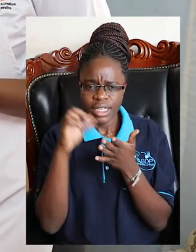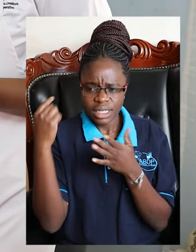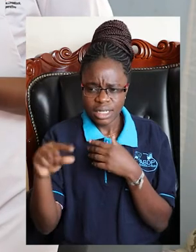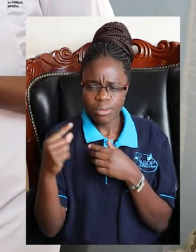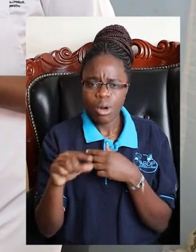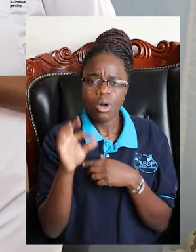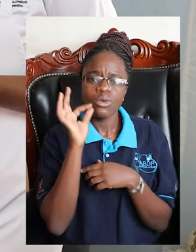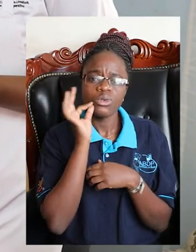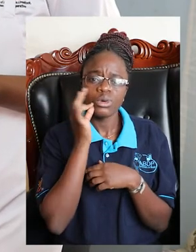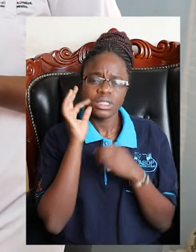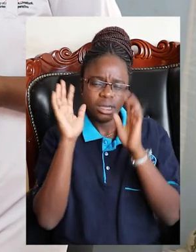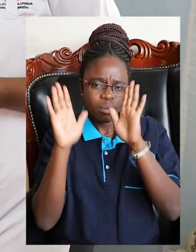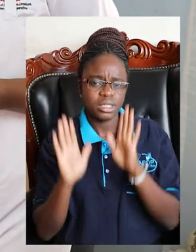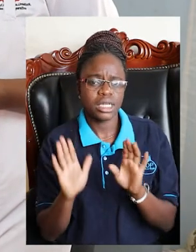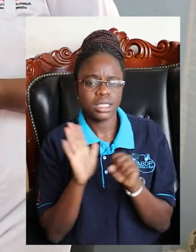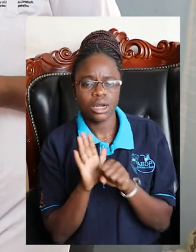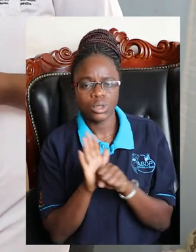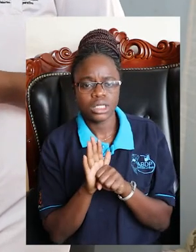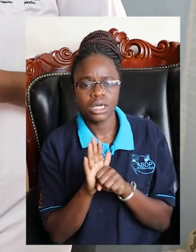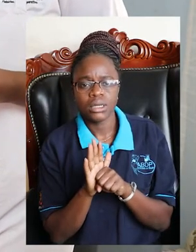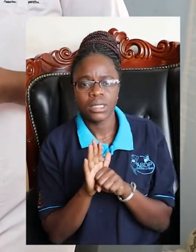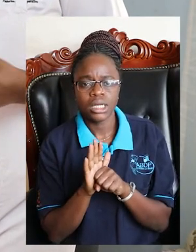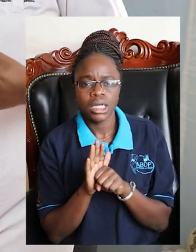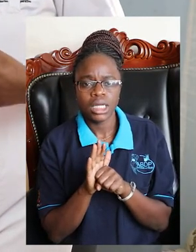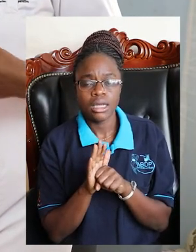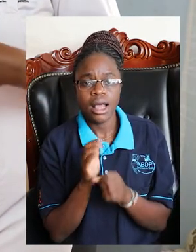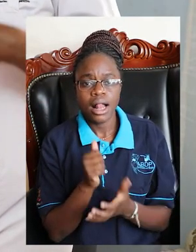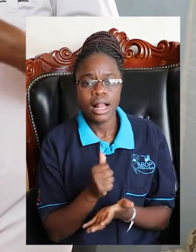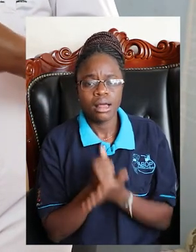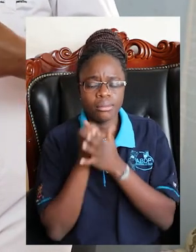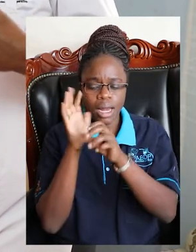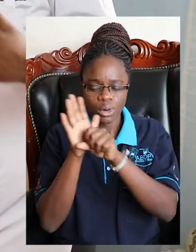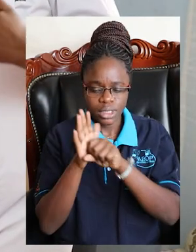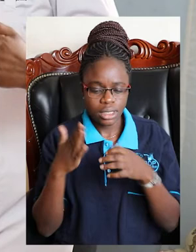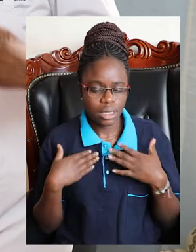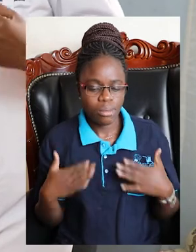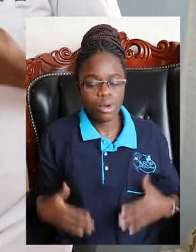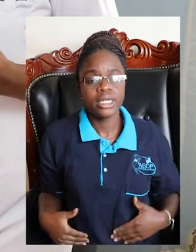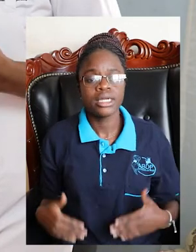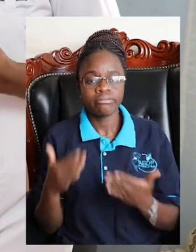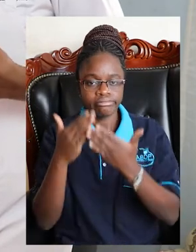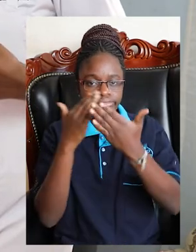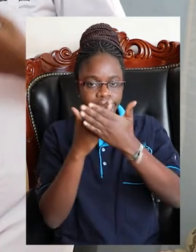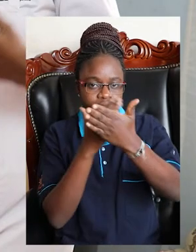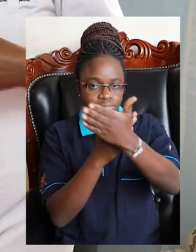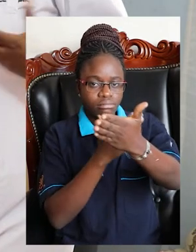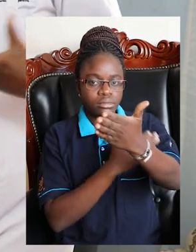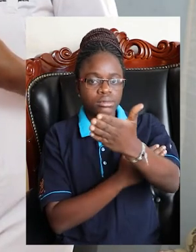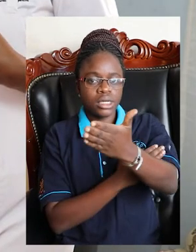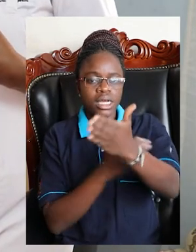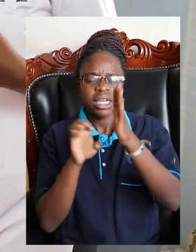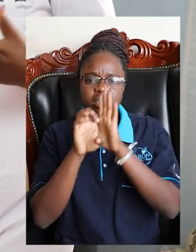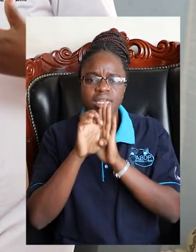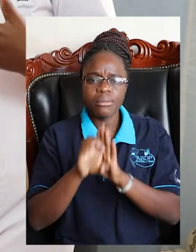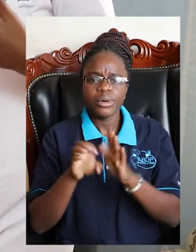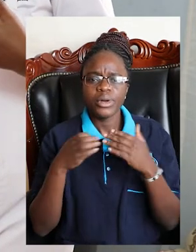fruits that are very important for us for the micronutrients, which help in everything in our bodies. It requires the